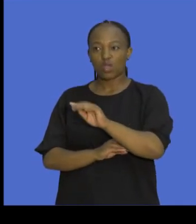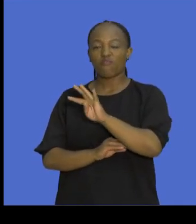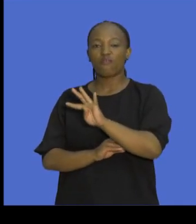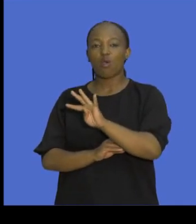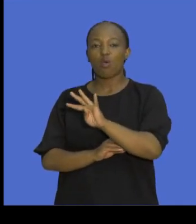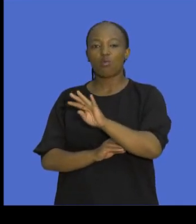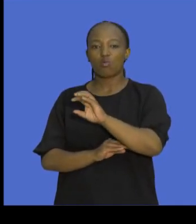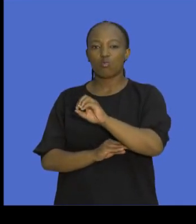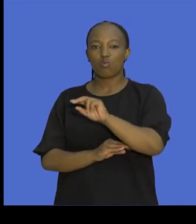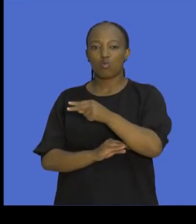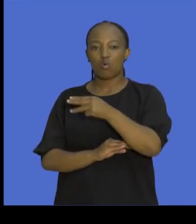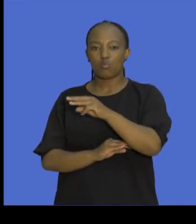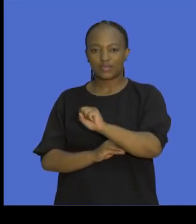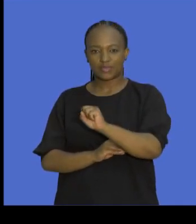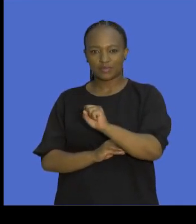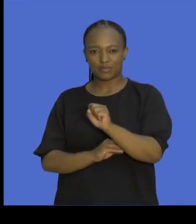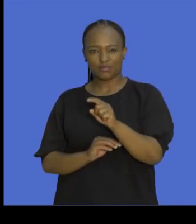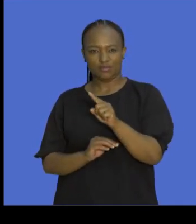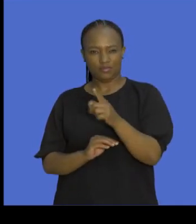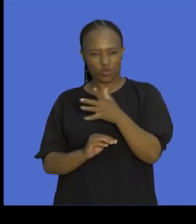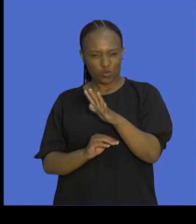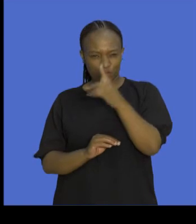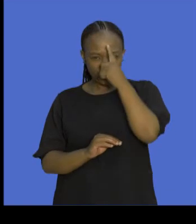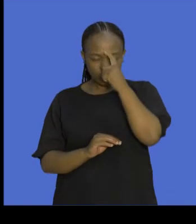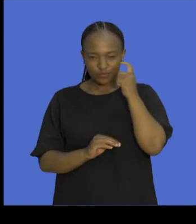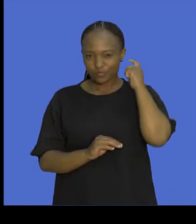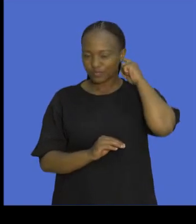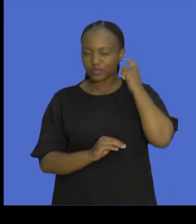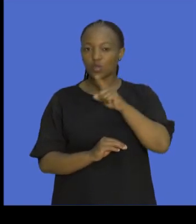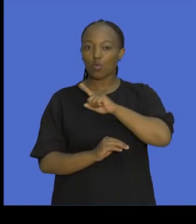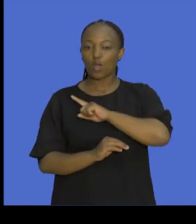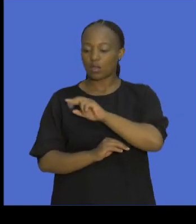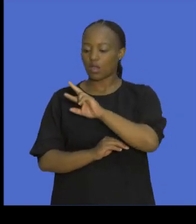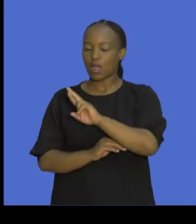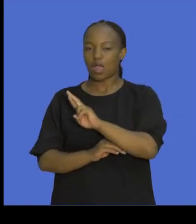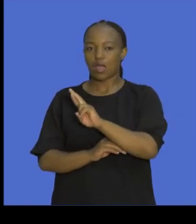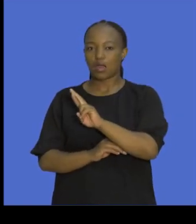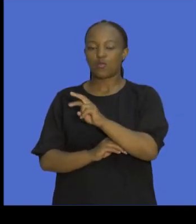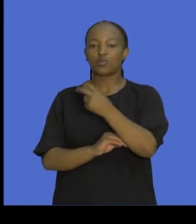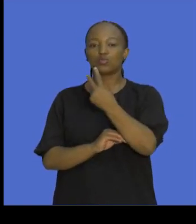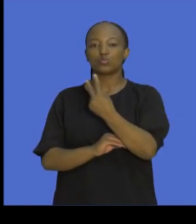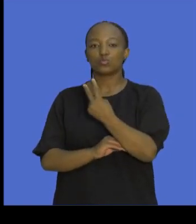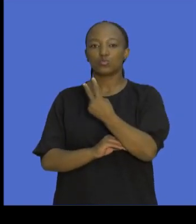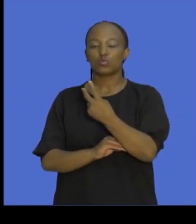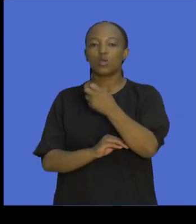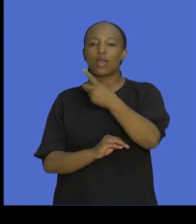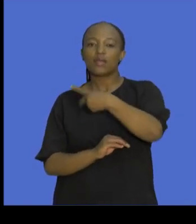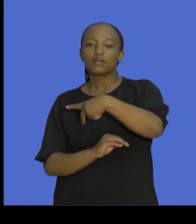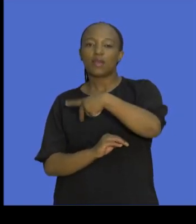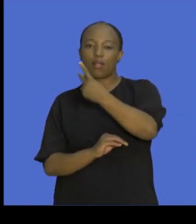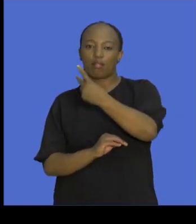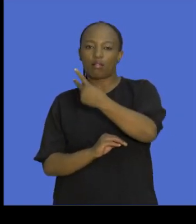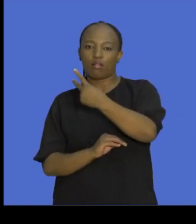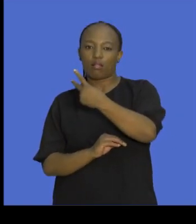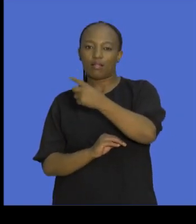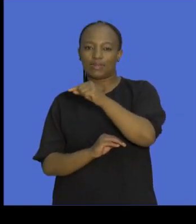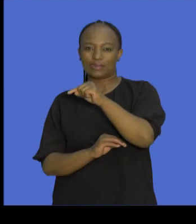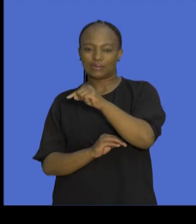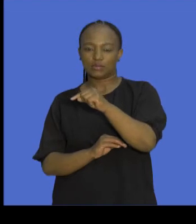4 ohms, okay? Take note that R2 is equals to 2 times R1,